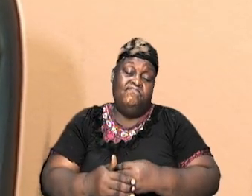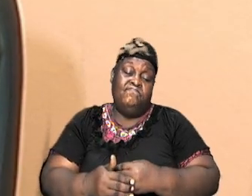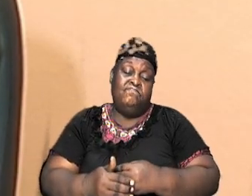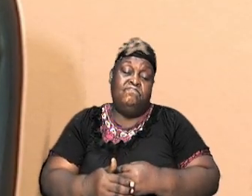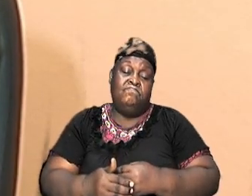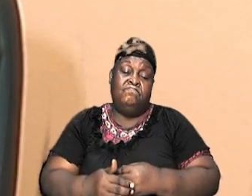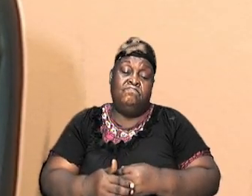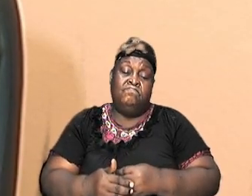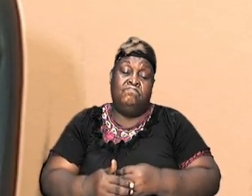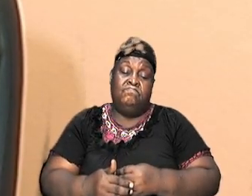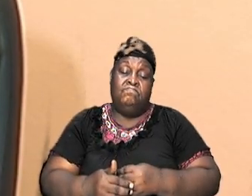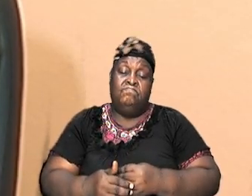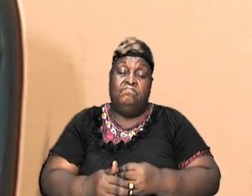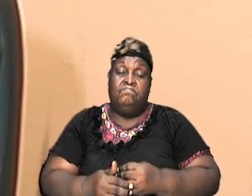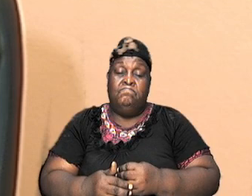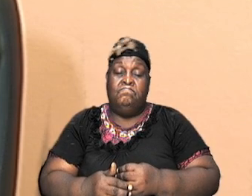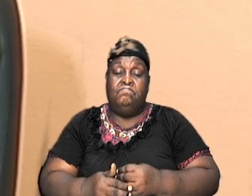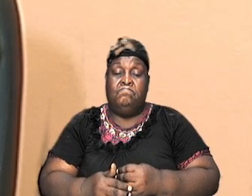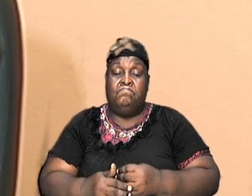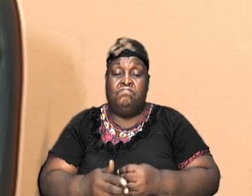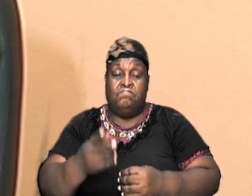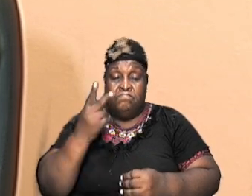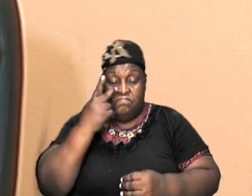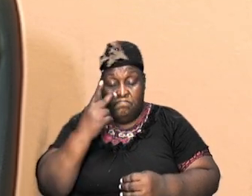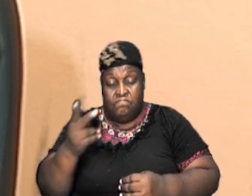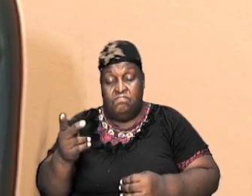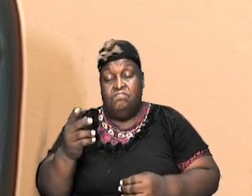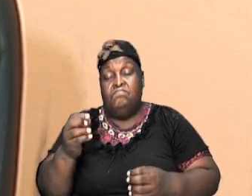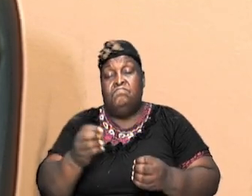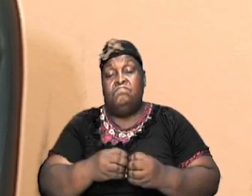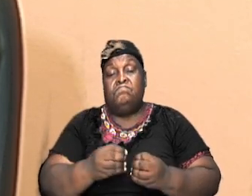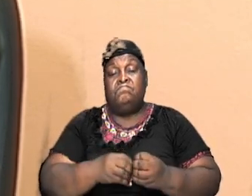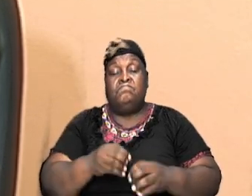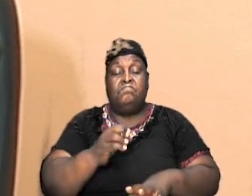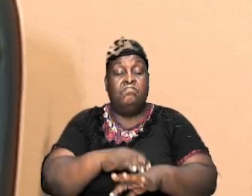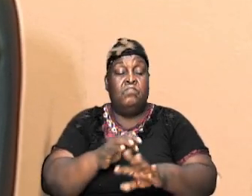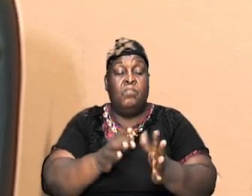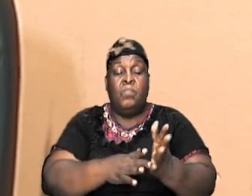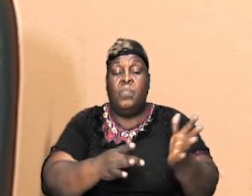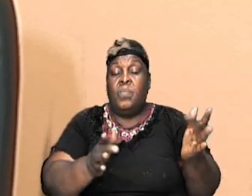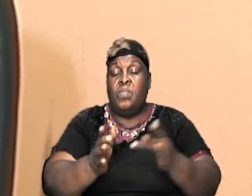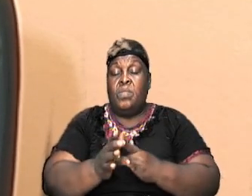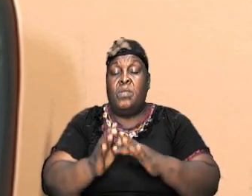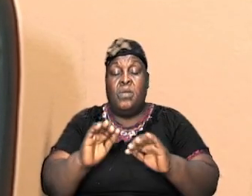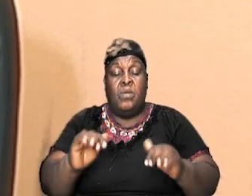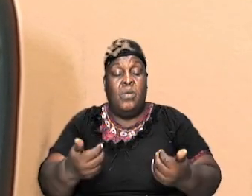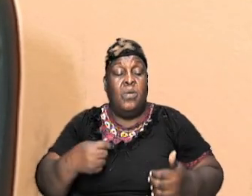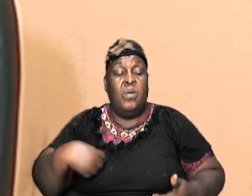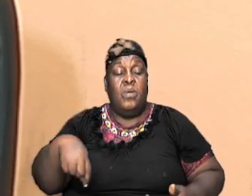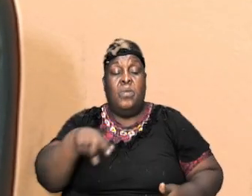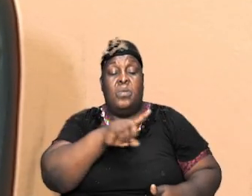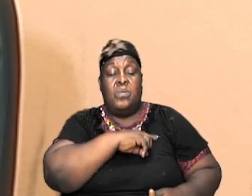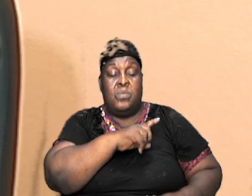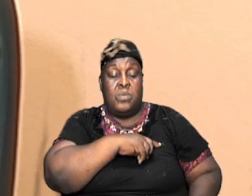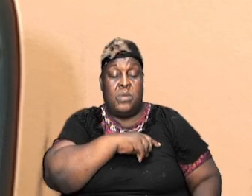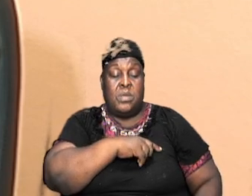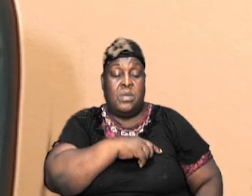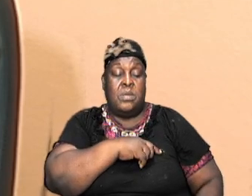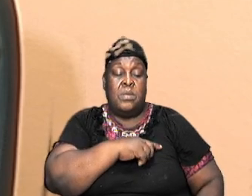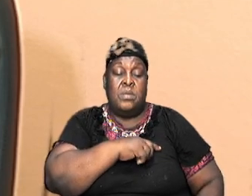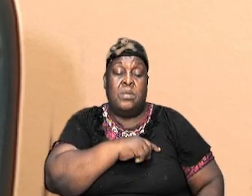in our next session, you know, we look some more at Jesus. I know we entitled the